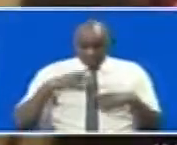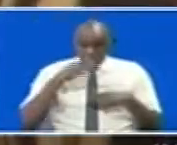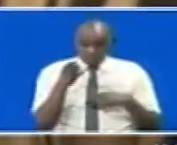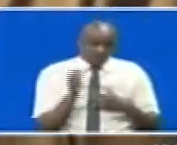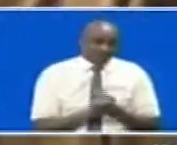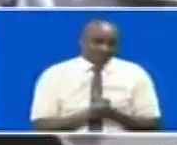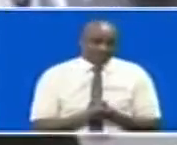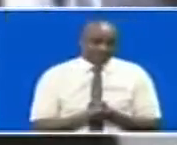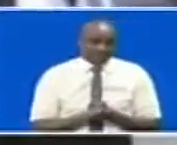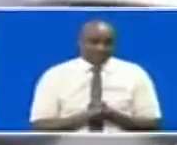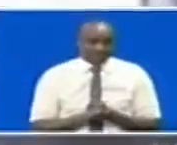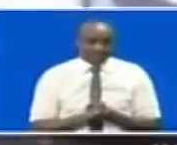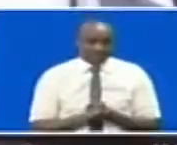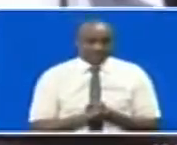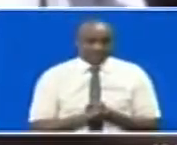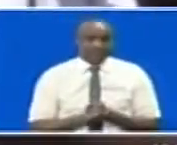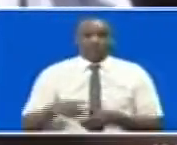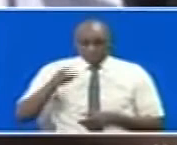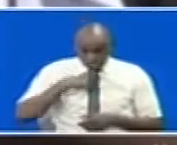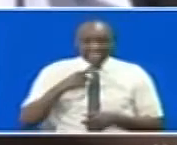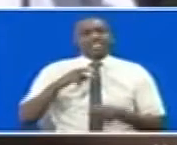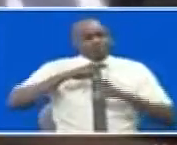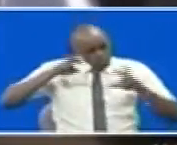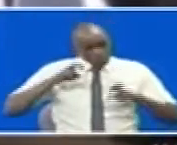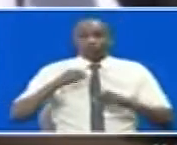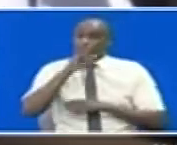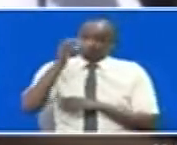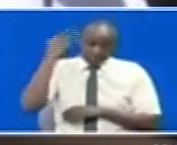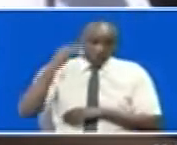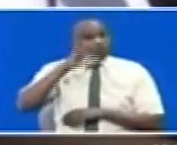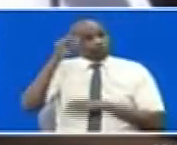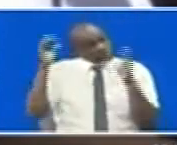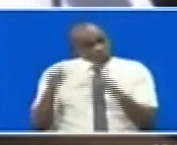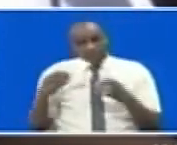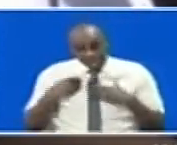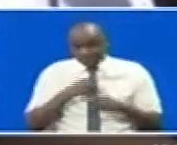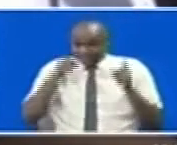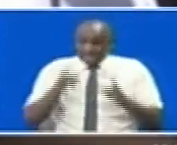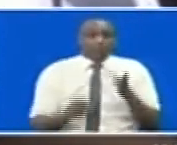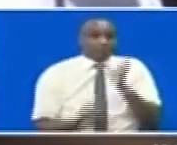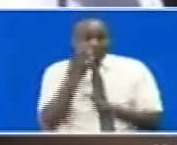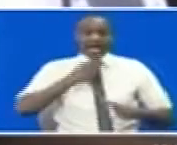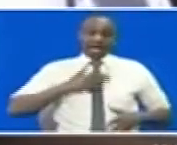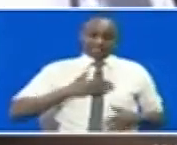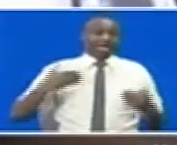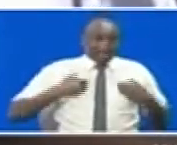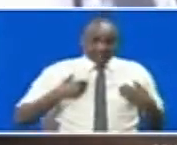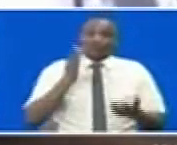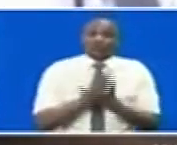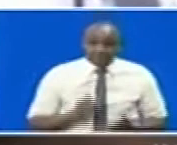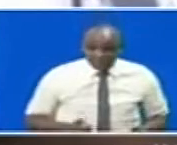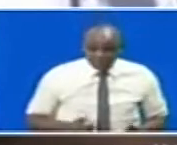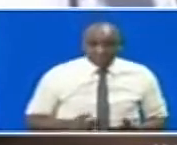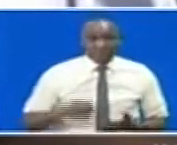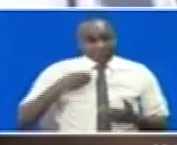elders' wishes. Mara mingi sana tumetafuta Jubilee, lakini leo tuko na chama yetu, sio? Chama